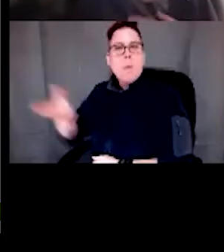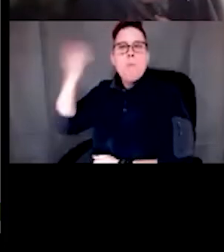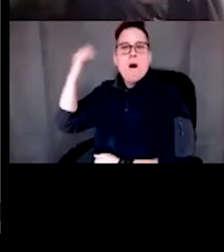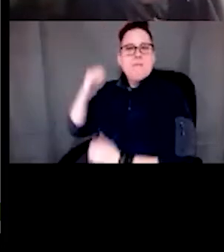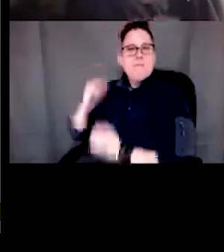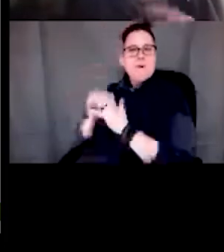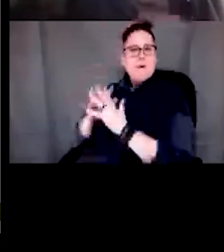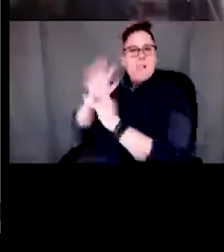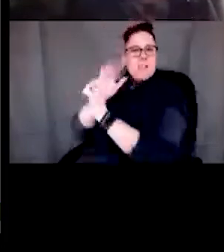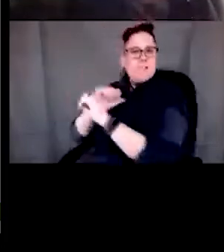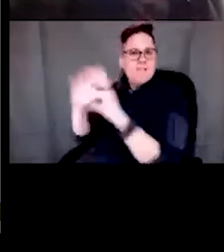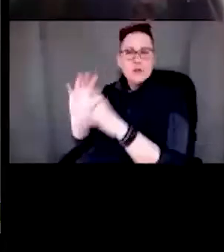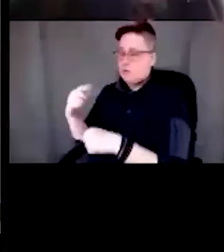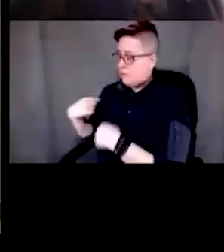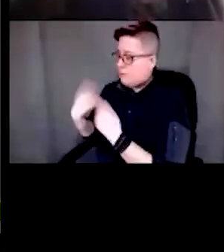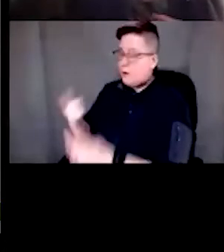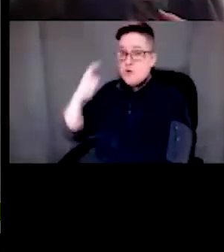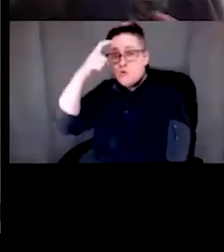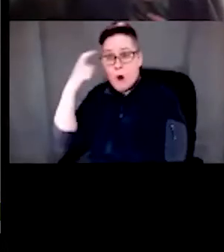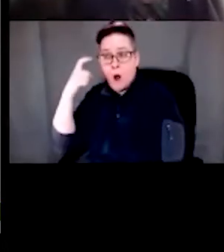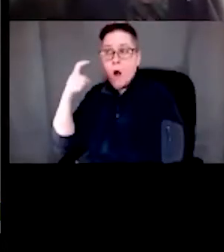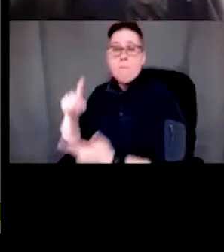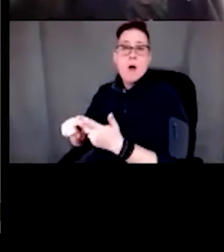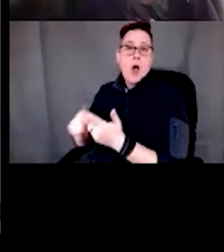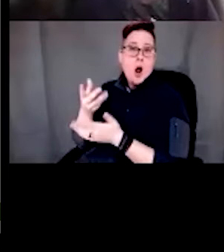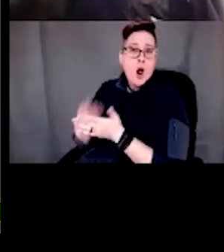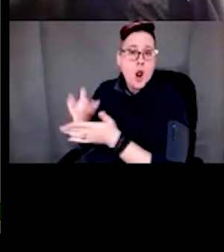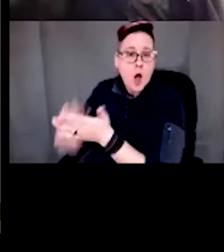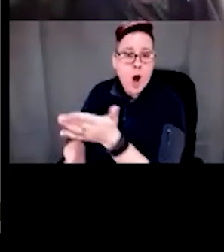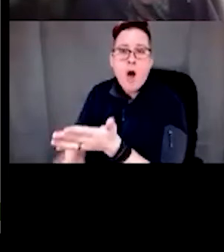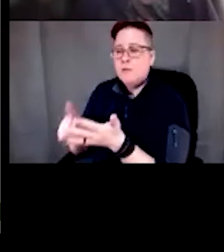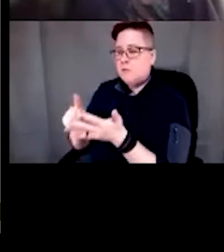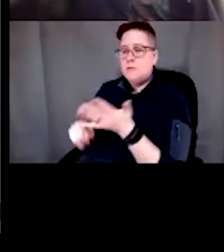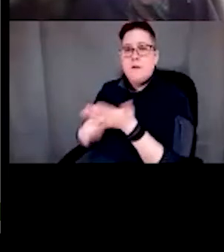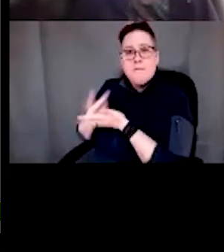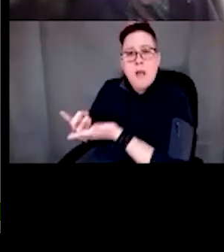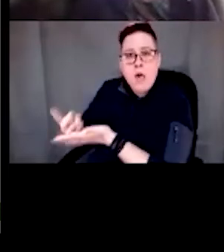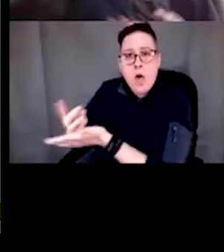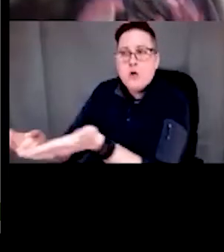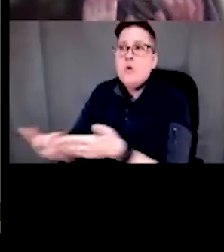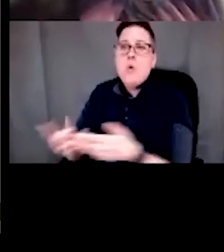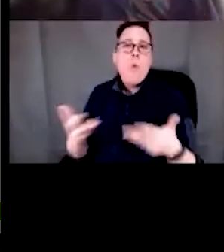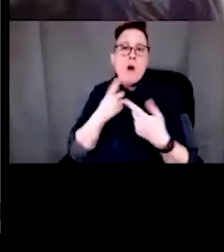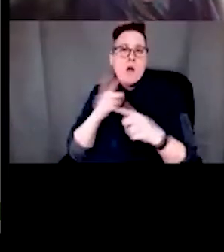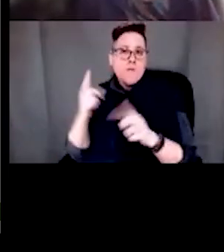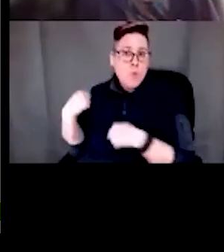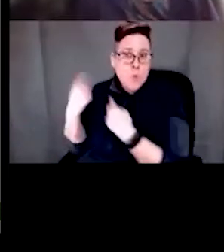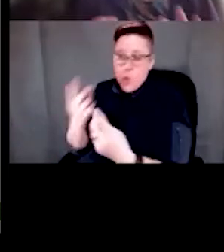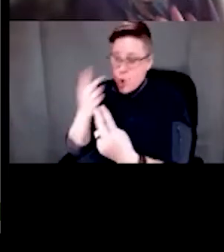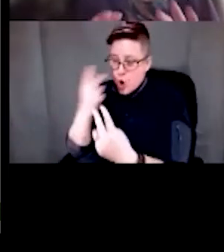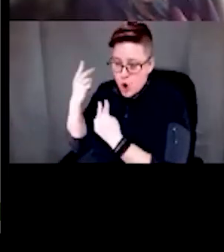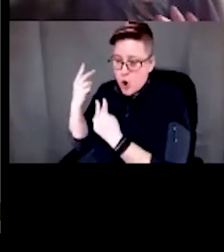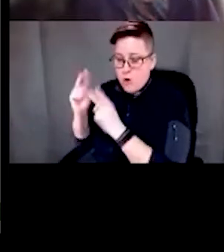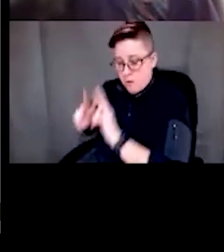the history of trauma, the history of loss, the things that have failed and the things that have worked, while